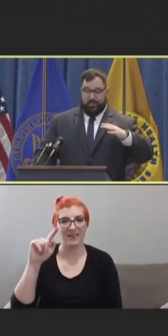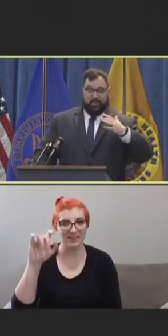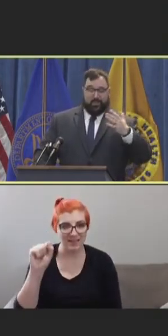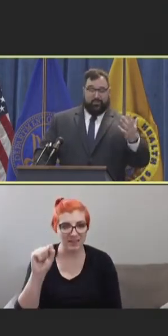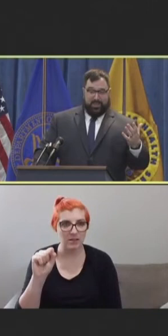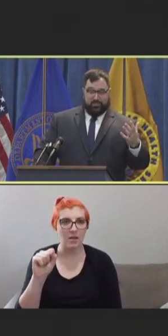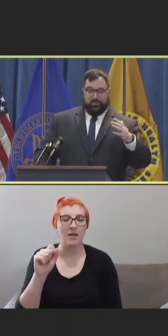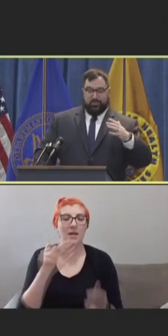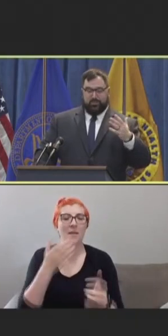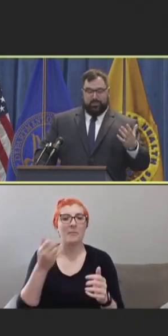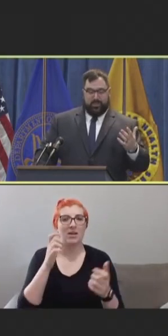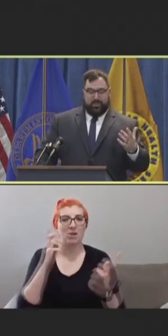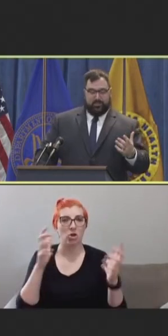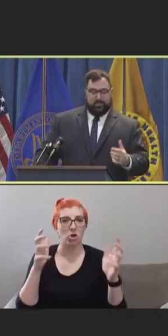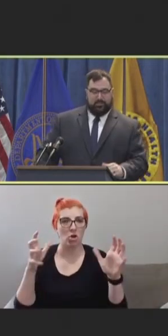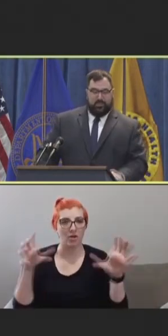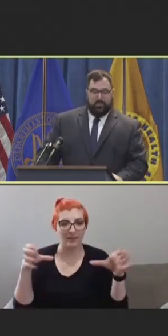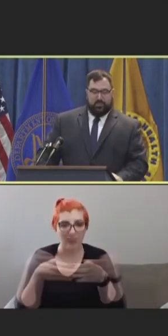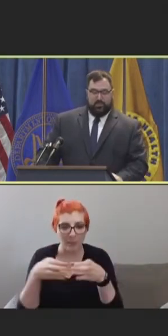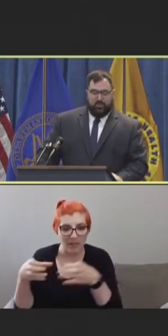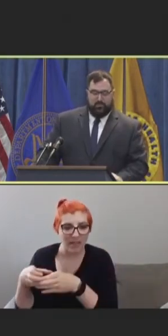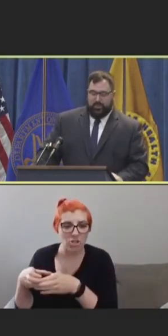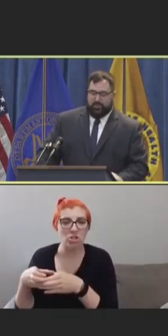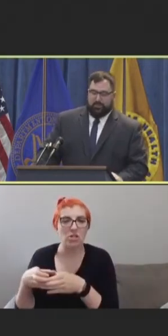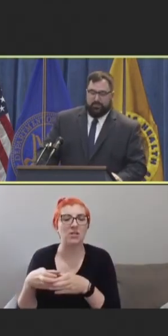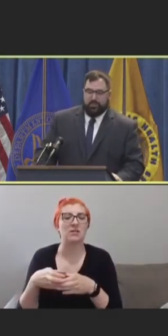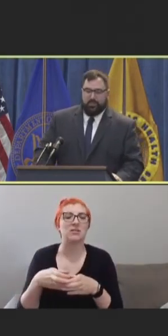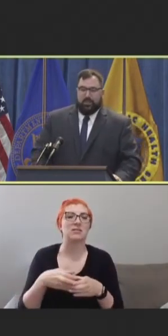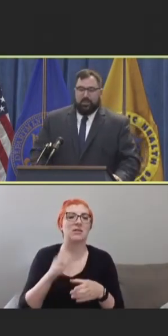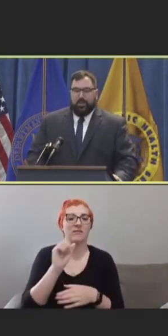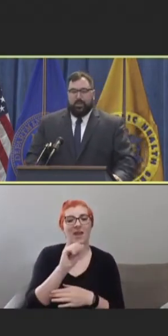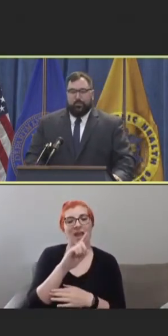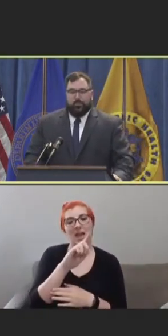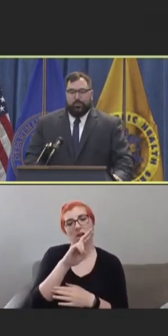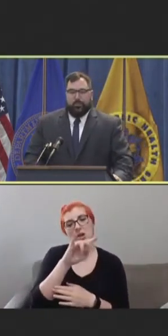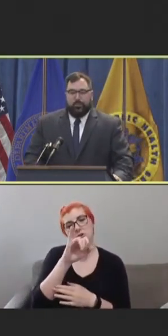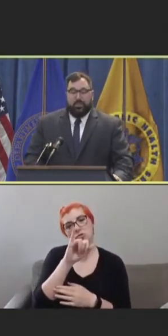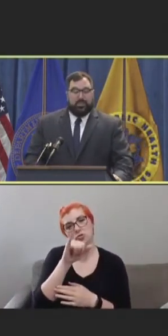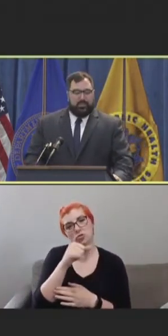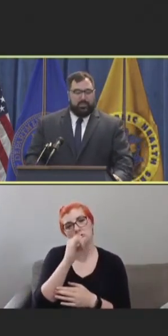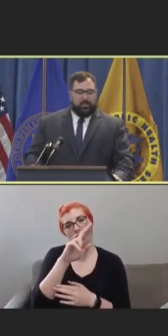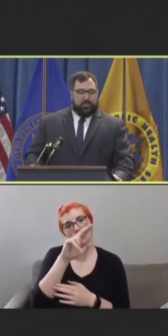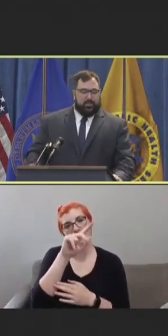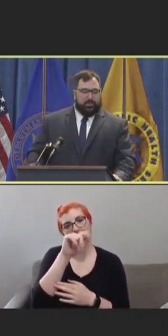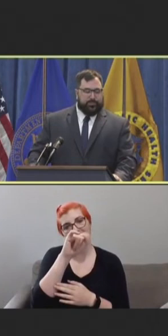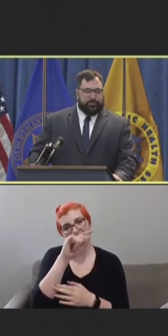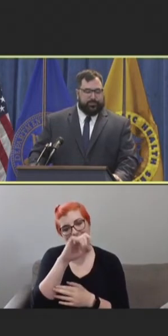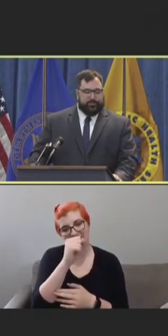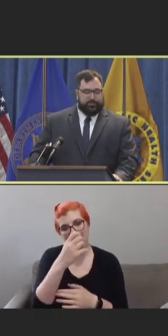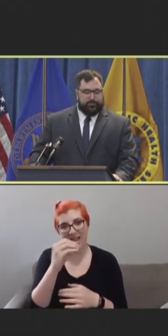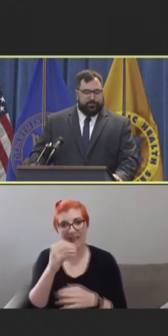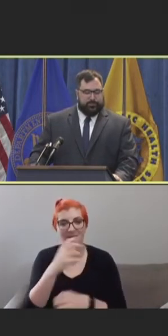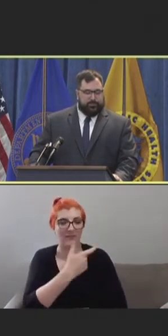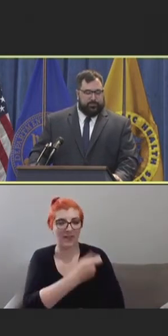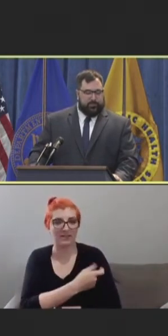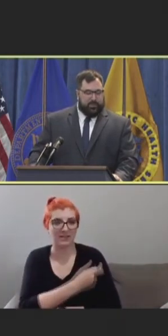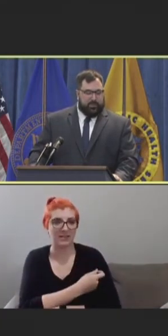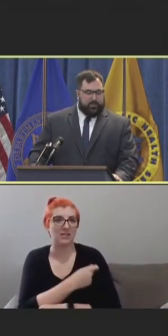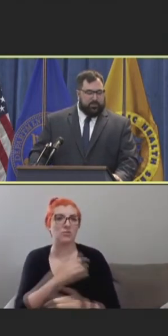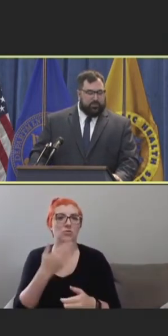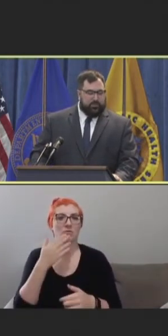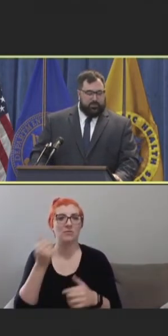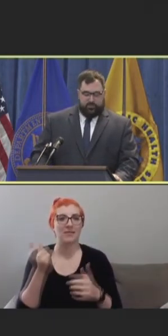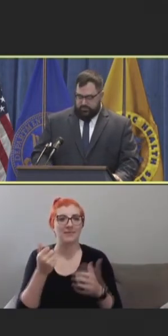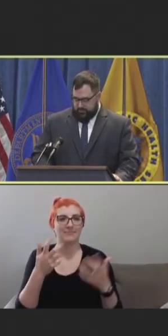combinations of adjuvants and vaccines to effectively meet the need here.